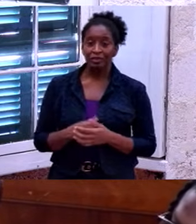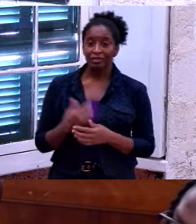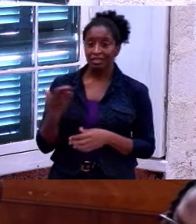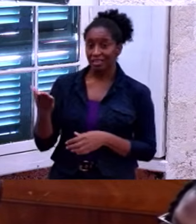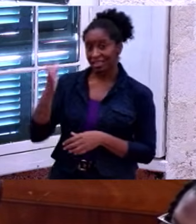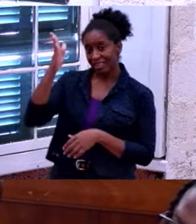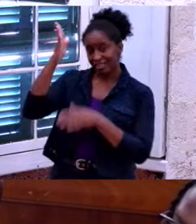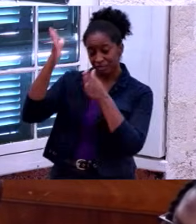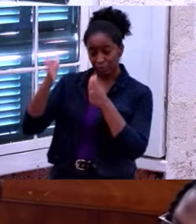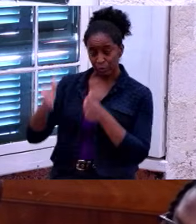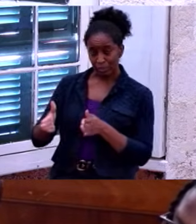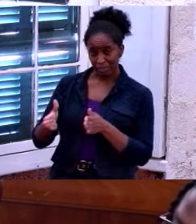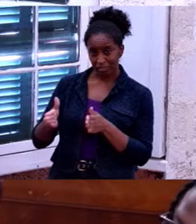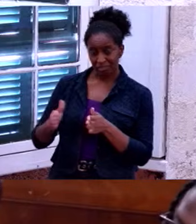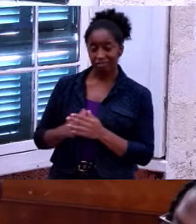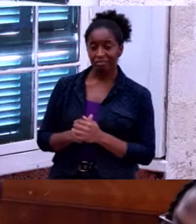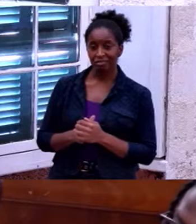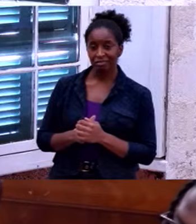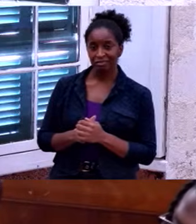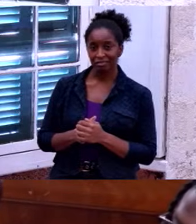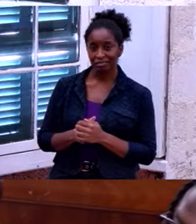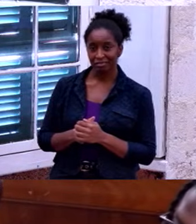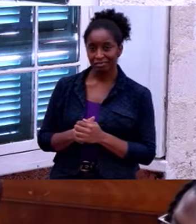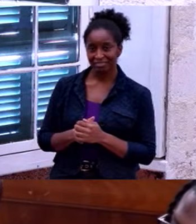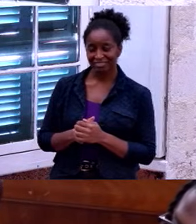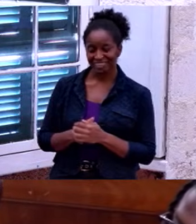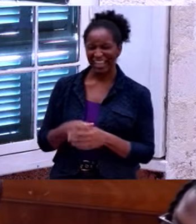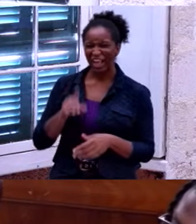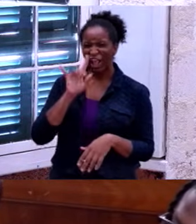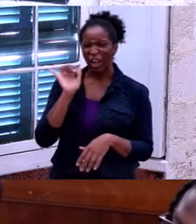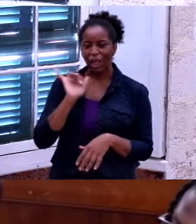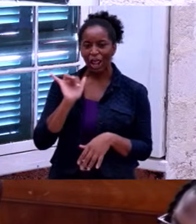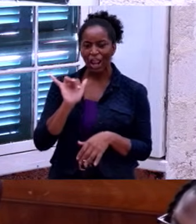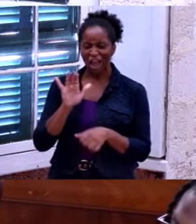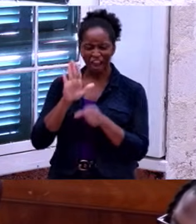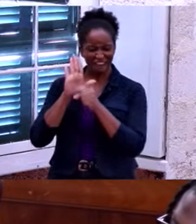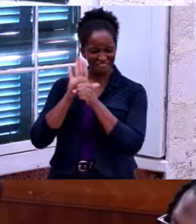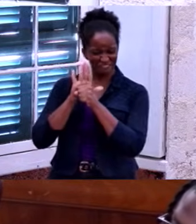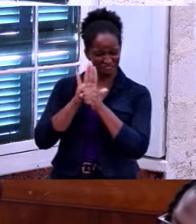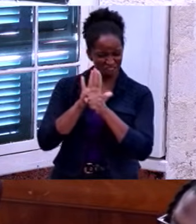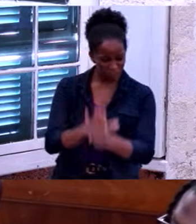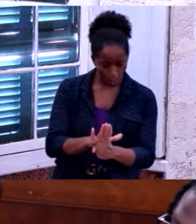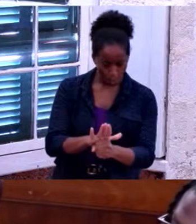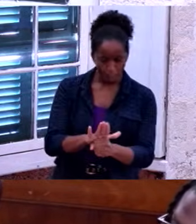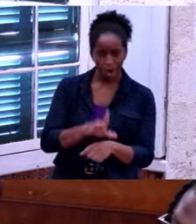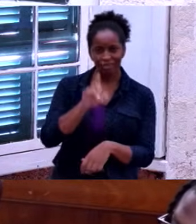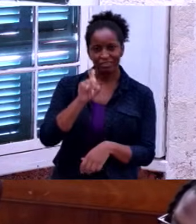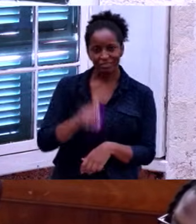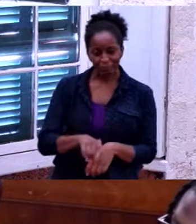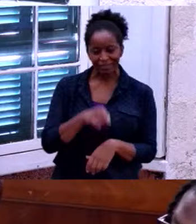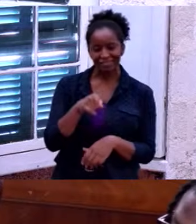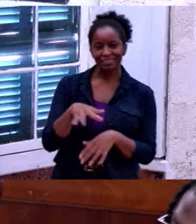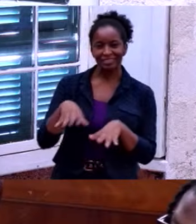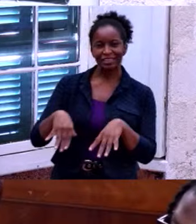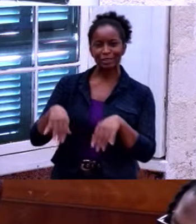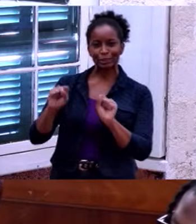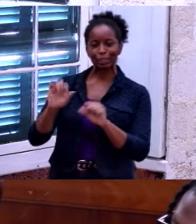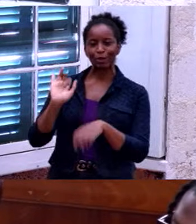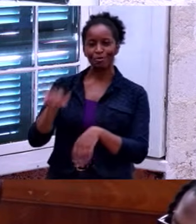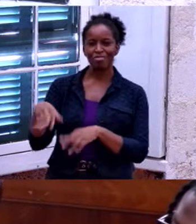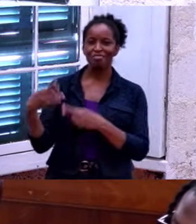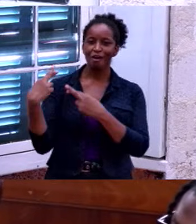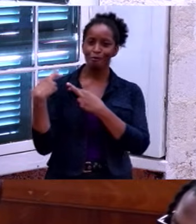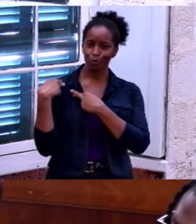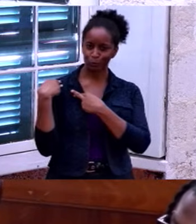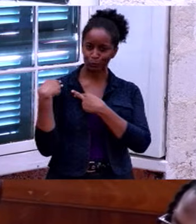our system to the chair. And a lot of people don't understand why that is done, but that was done because the speaker